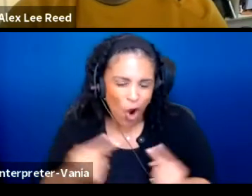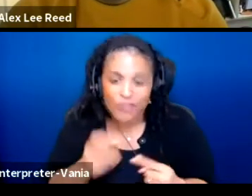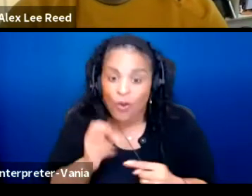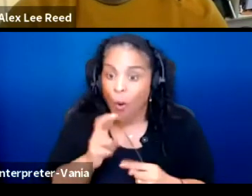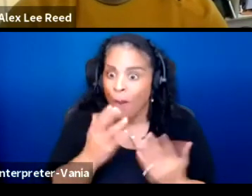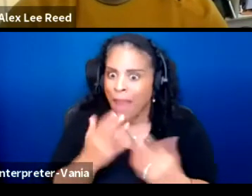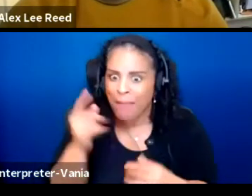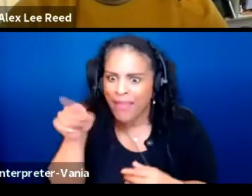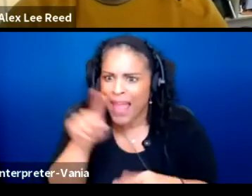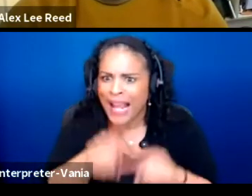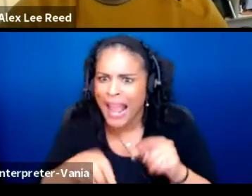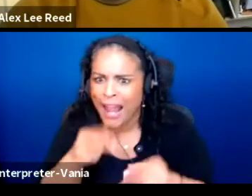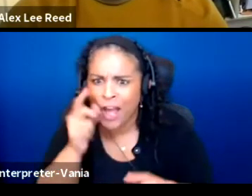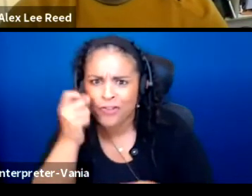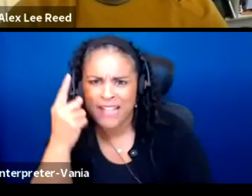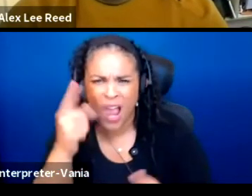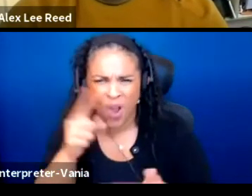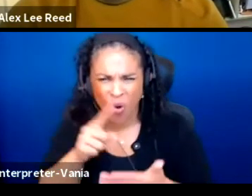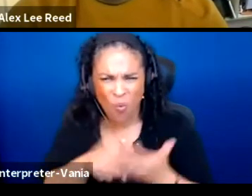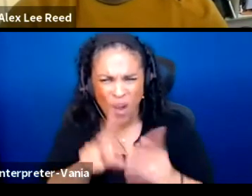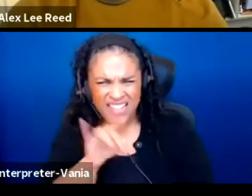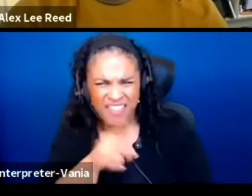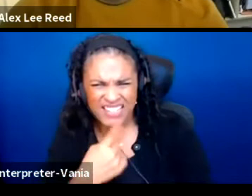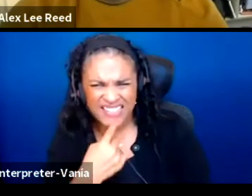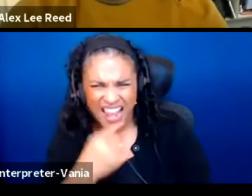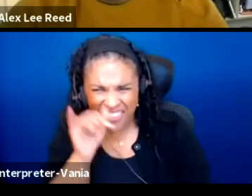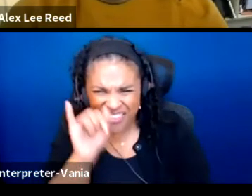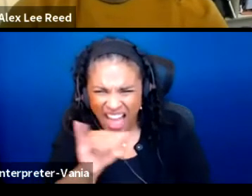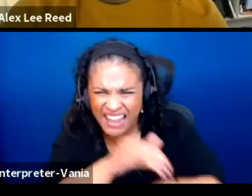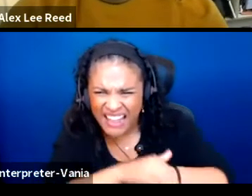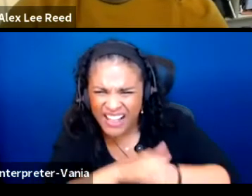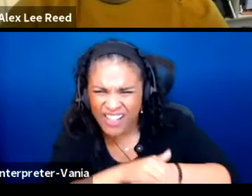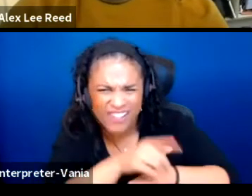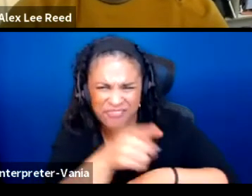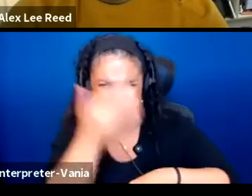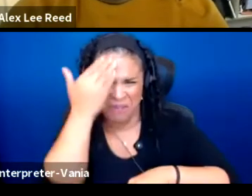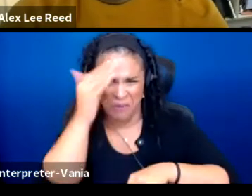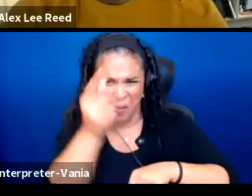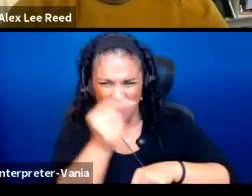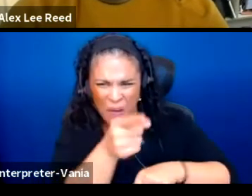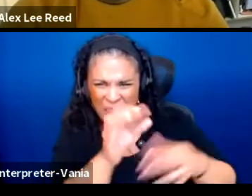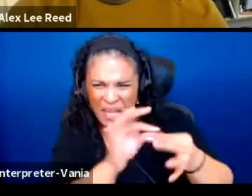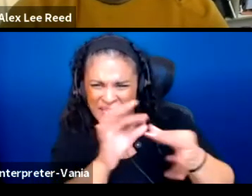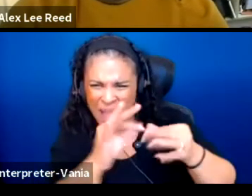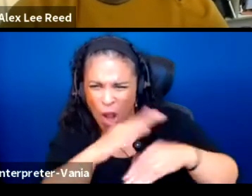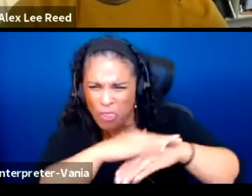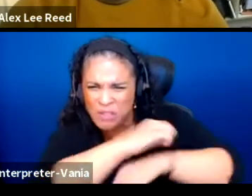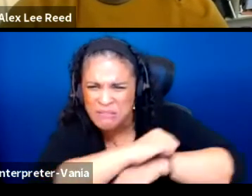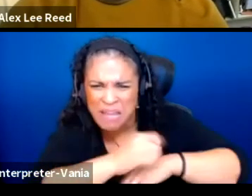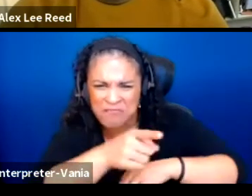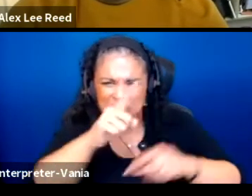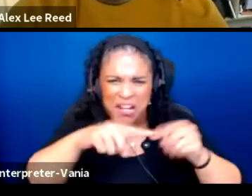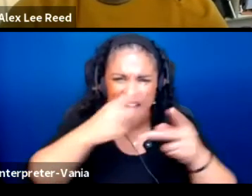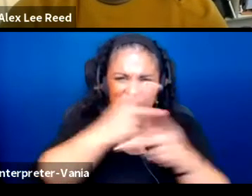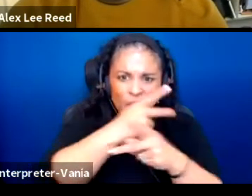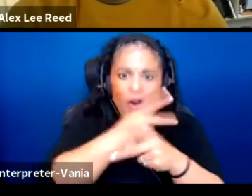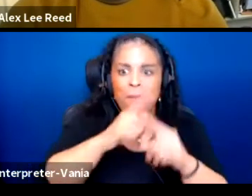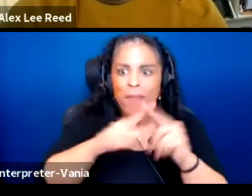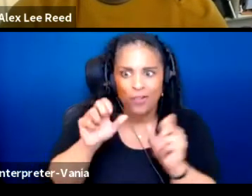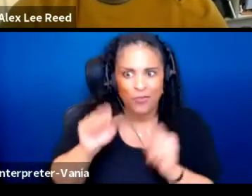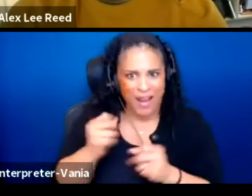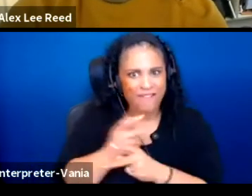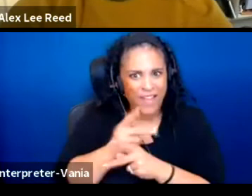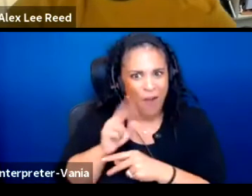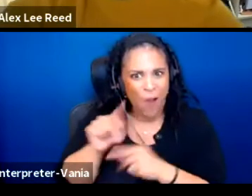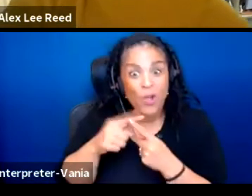like, what did they just say? Was that English? I don't know what they talking about. I can't figure it out, but you can figure it out when